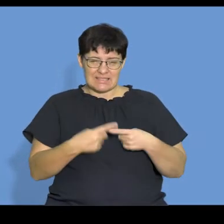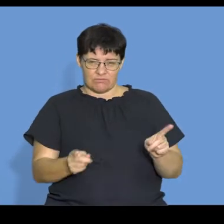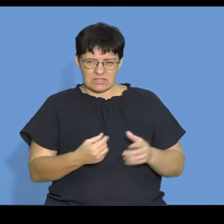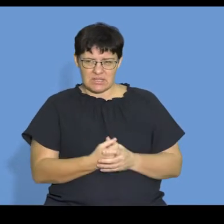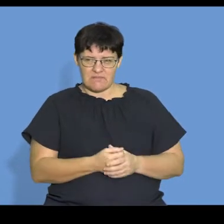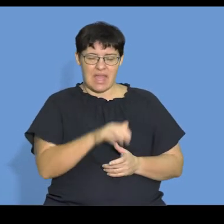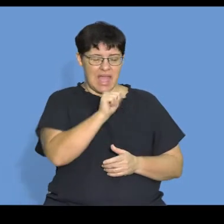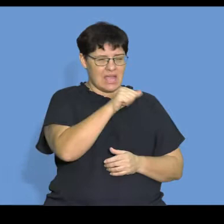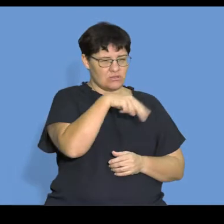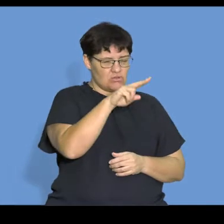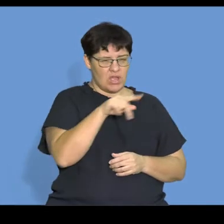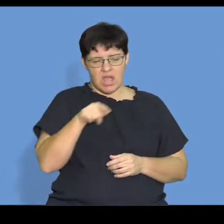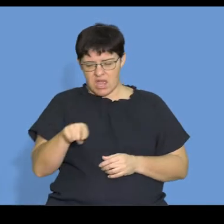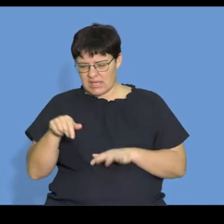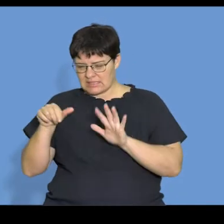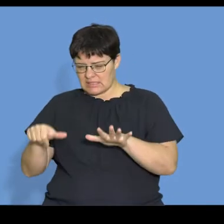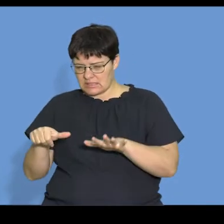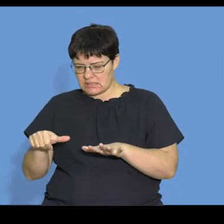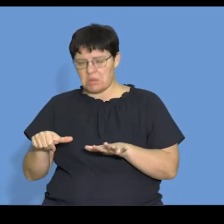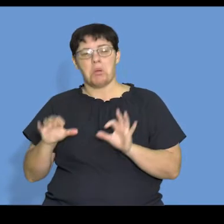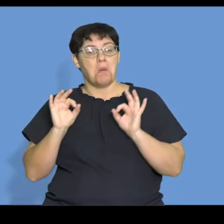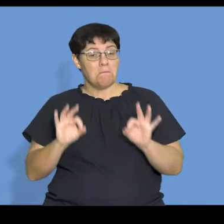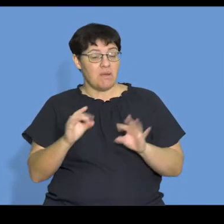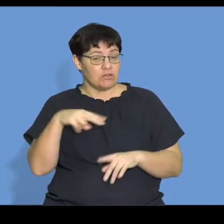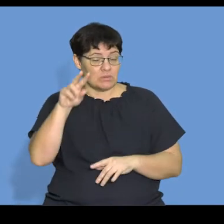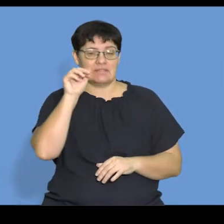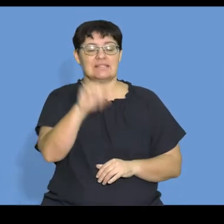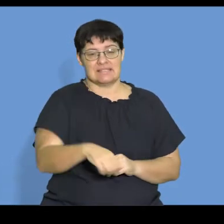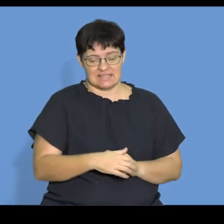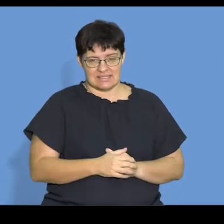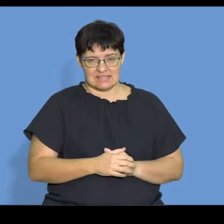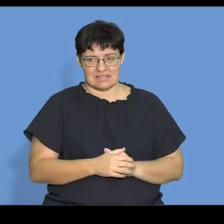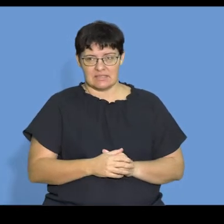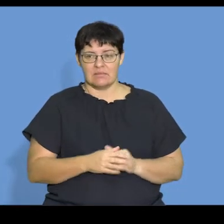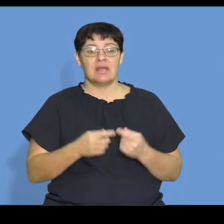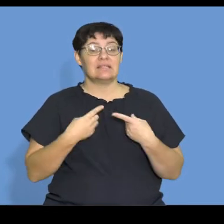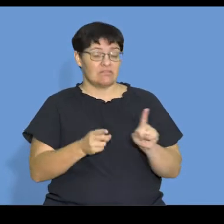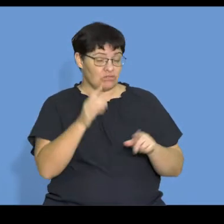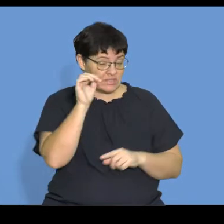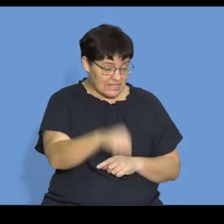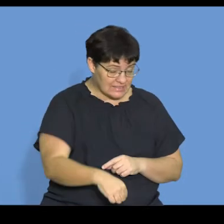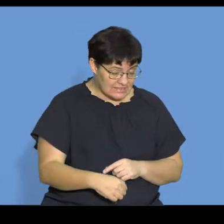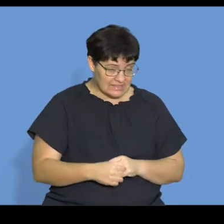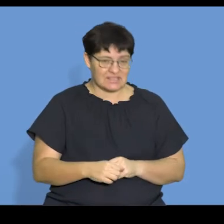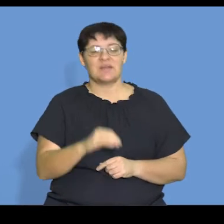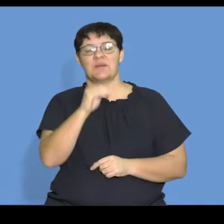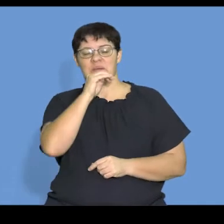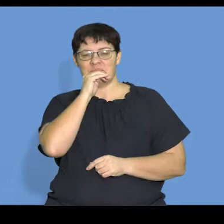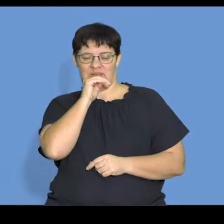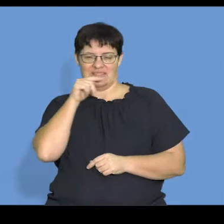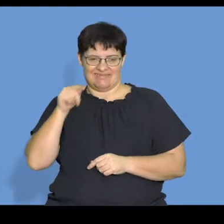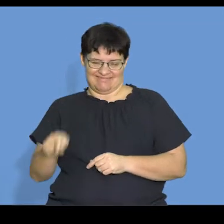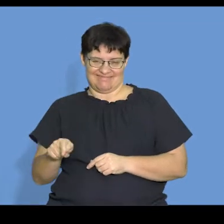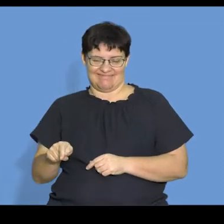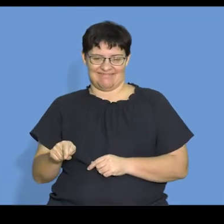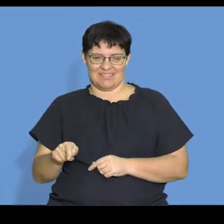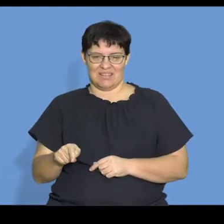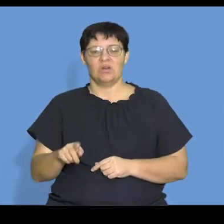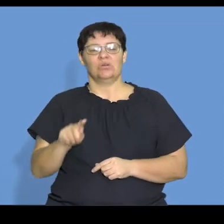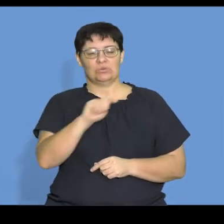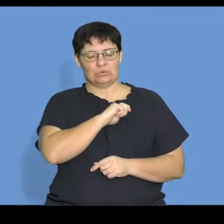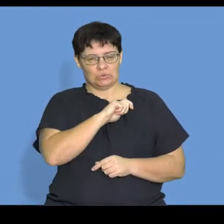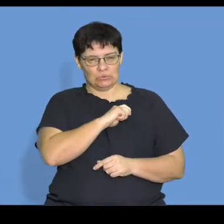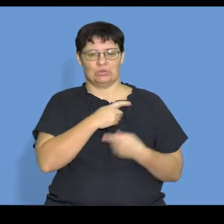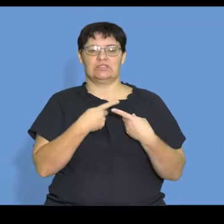and 16, are they perfect squares? Yes. Is it a difference? Yes. Therefore, it means this is a difference of